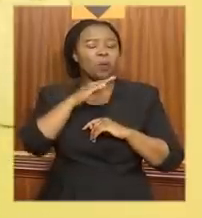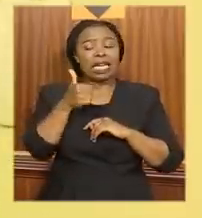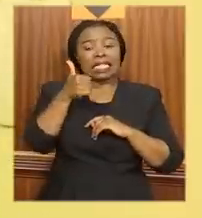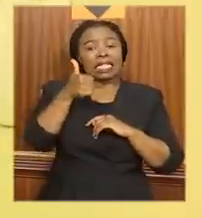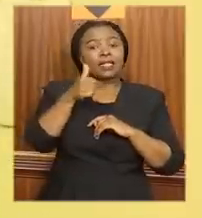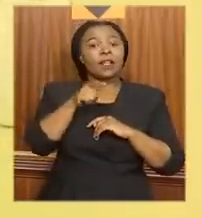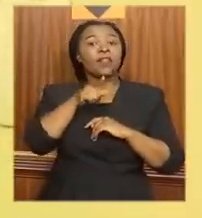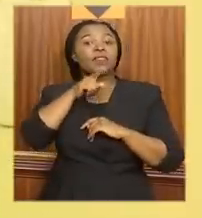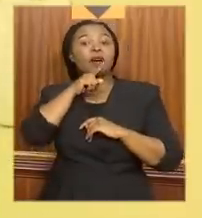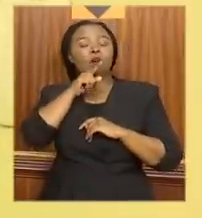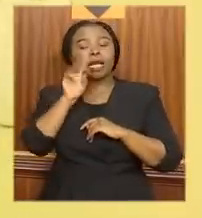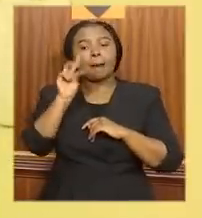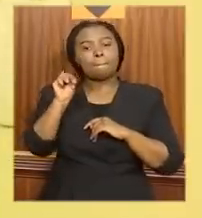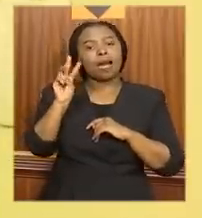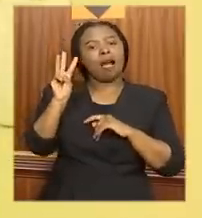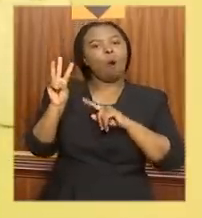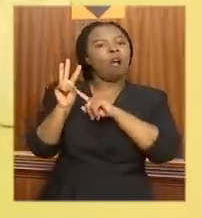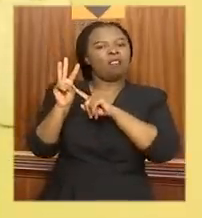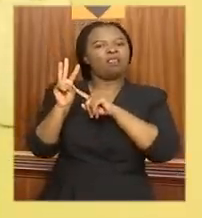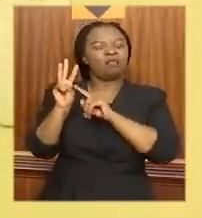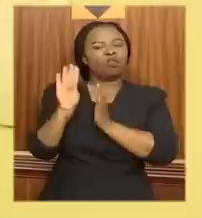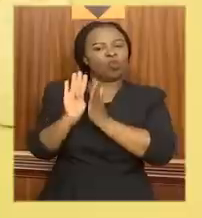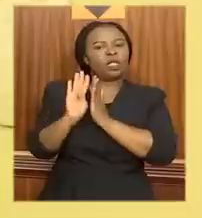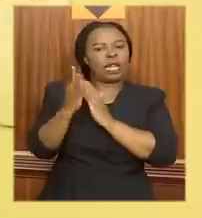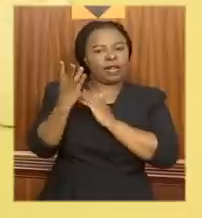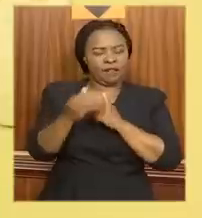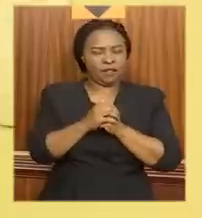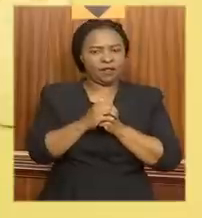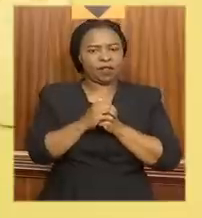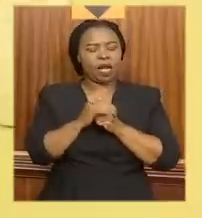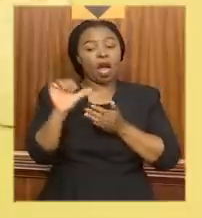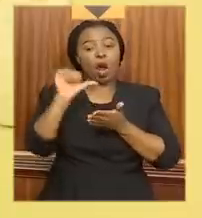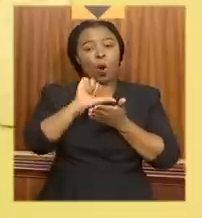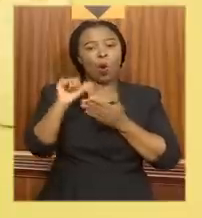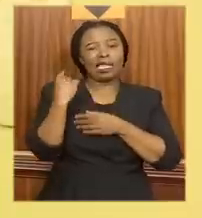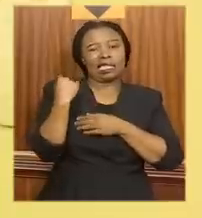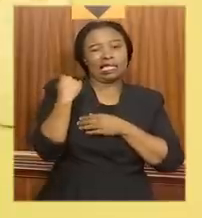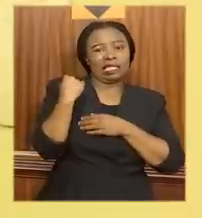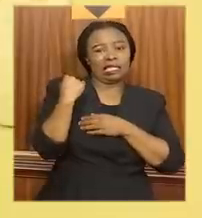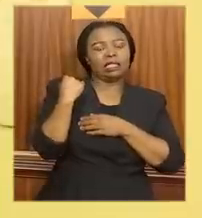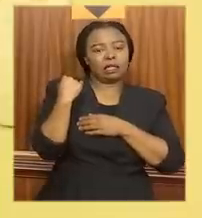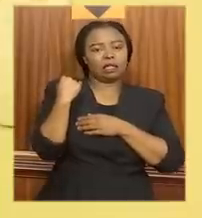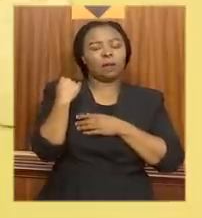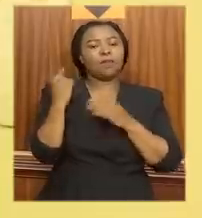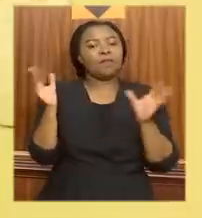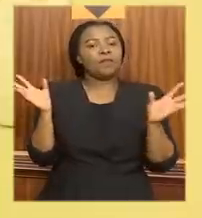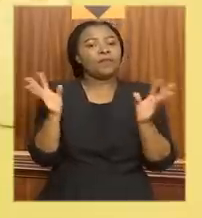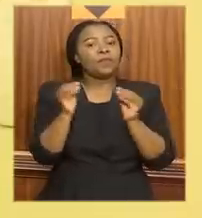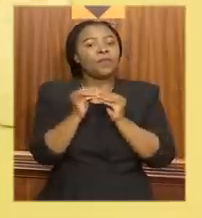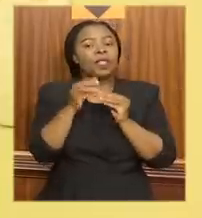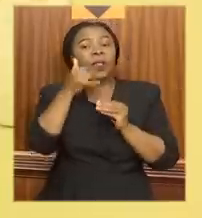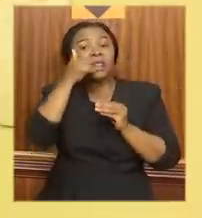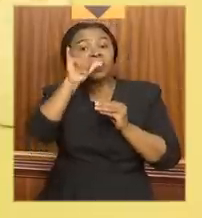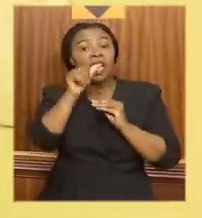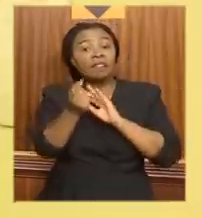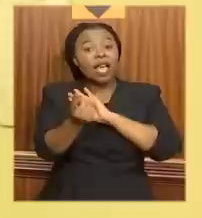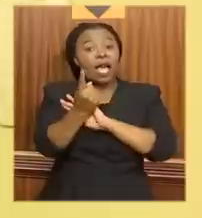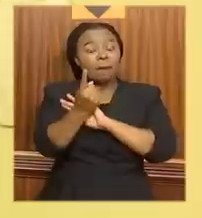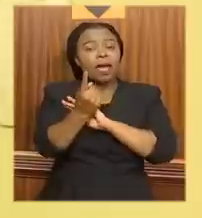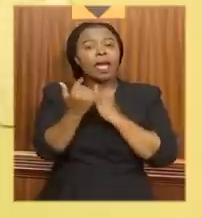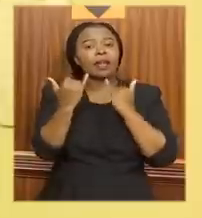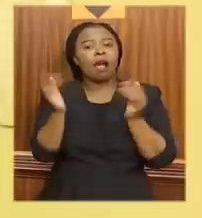megawatts. In recent weeks, a combination of factors resulted in